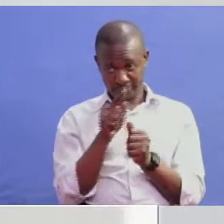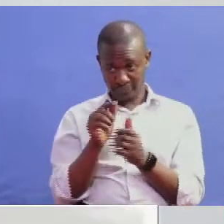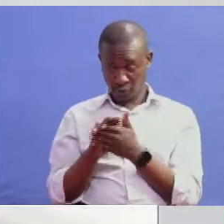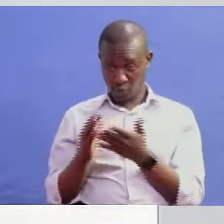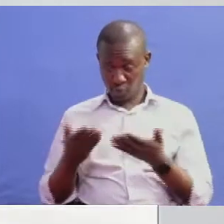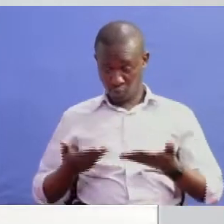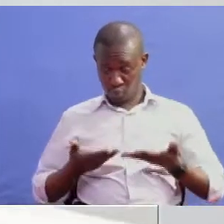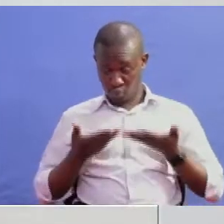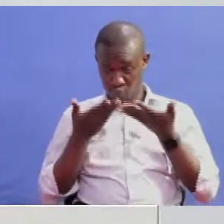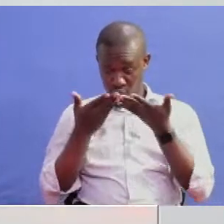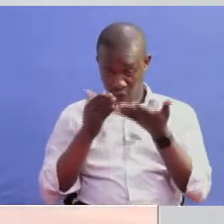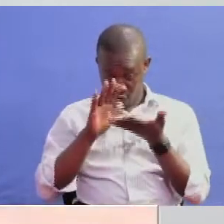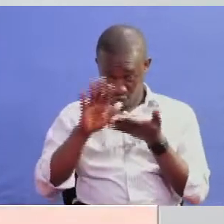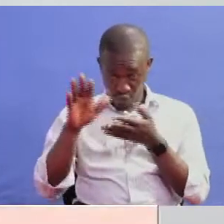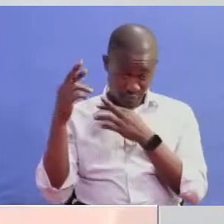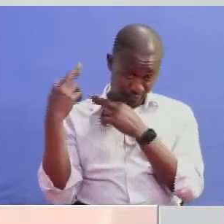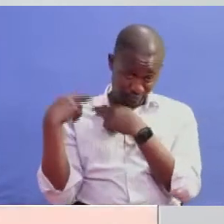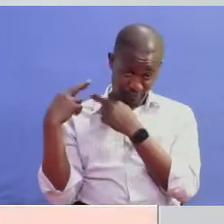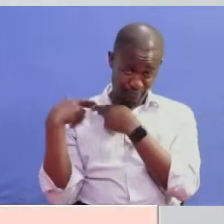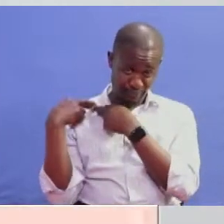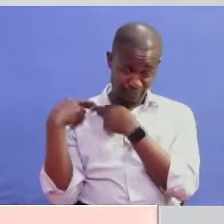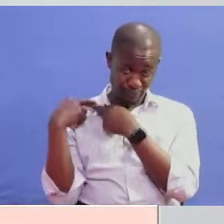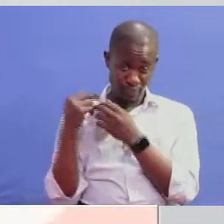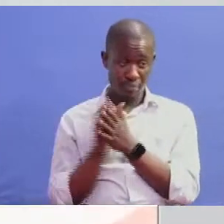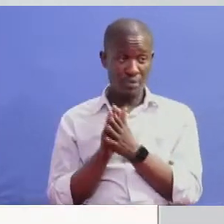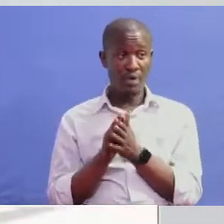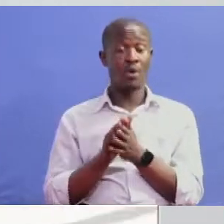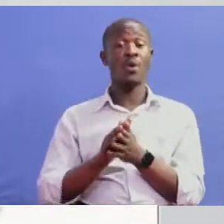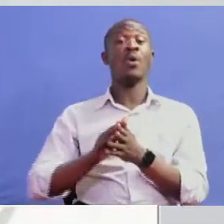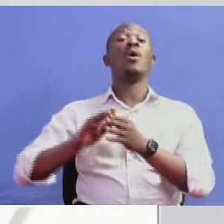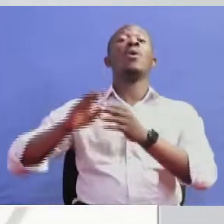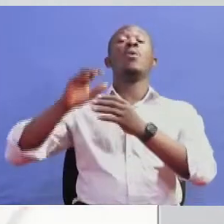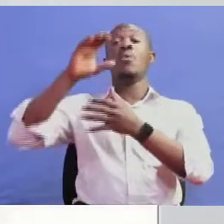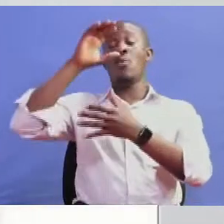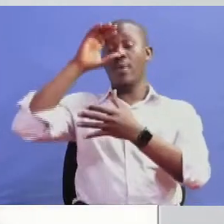deliver on your mandate. We